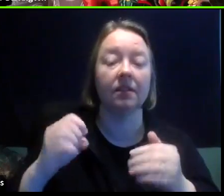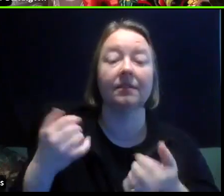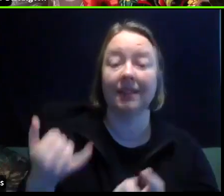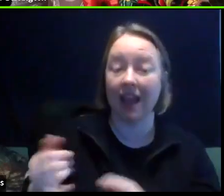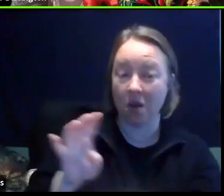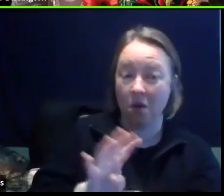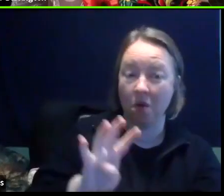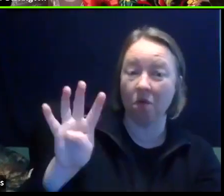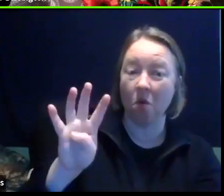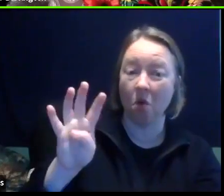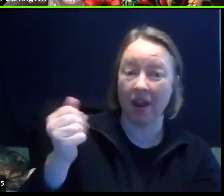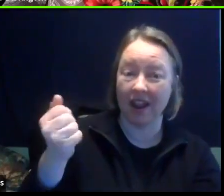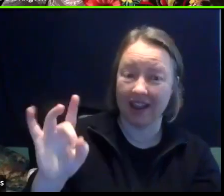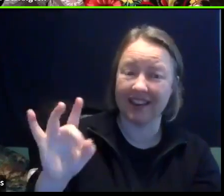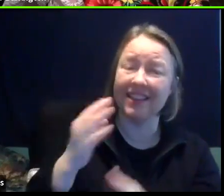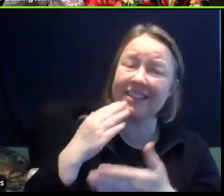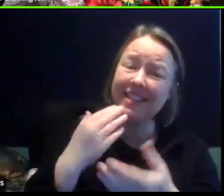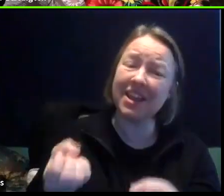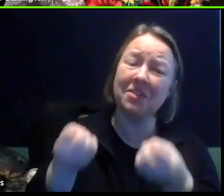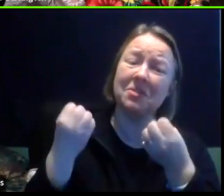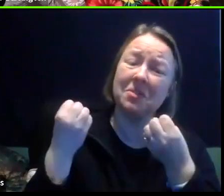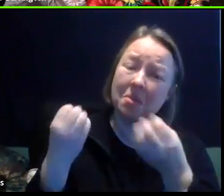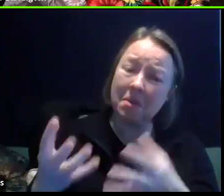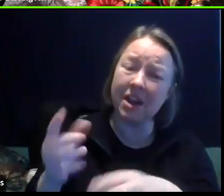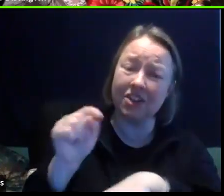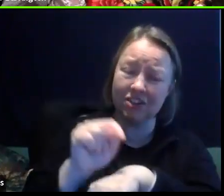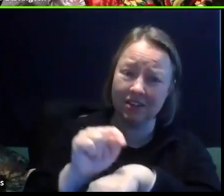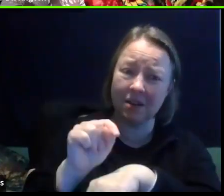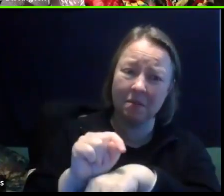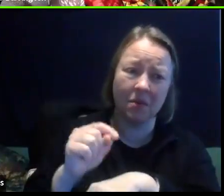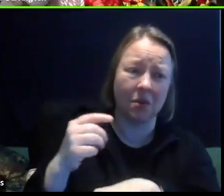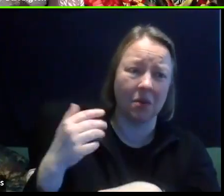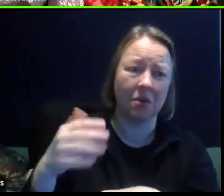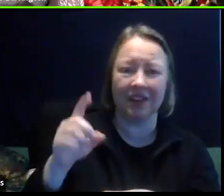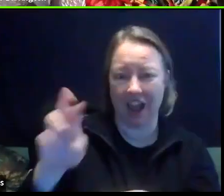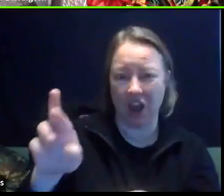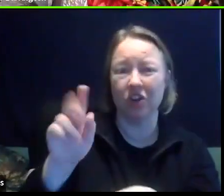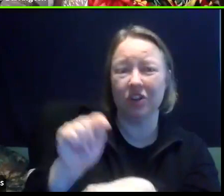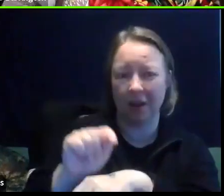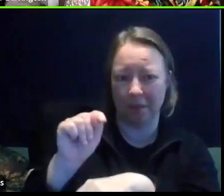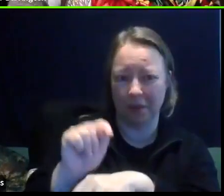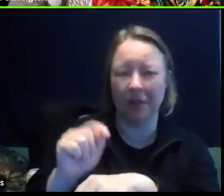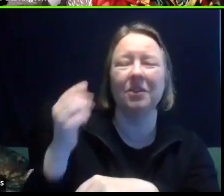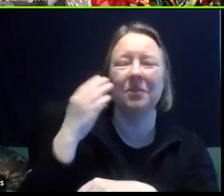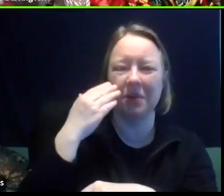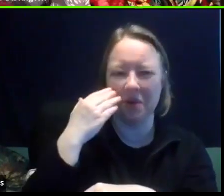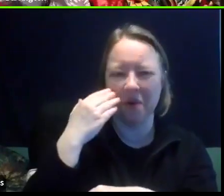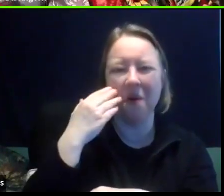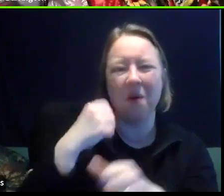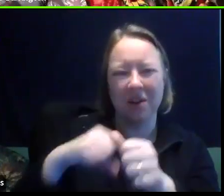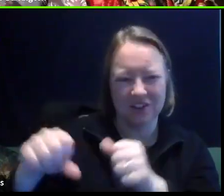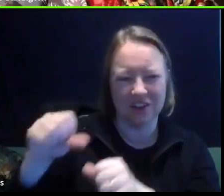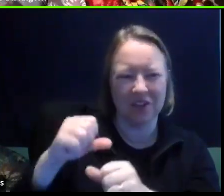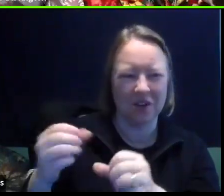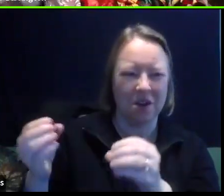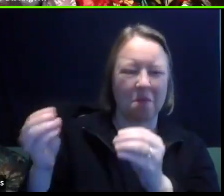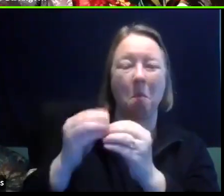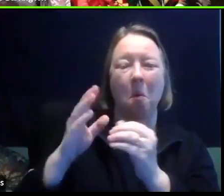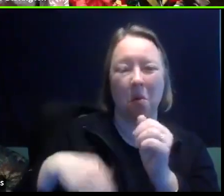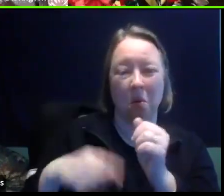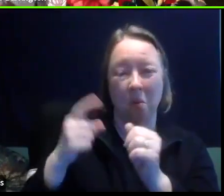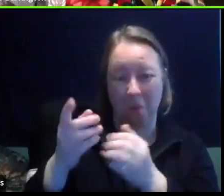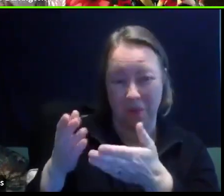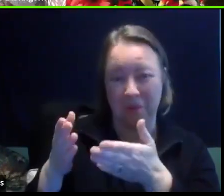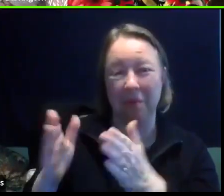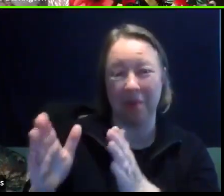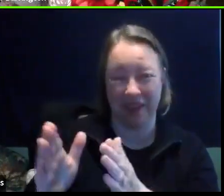Thank you so much, Dr. Temple. we know each other in more than one,